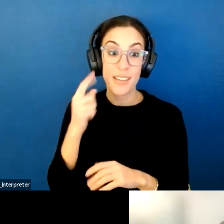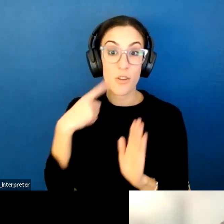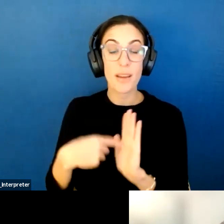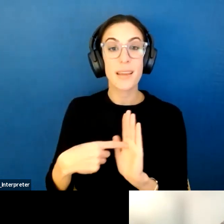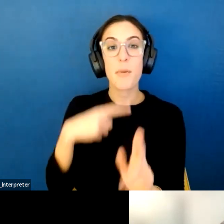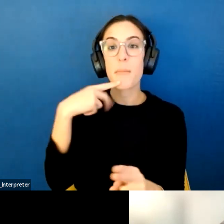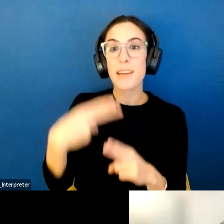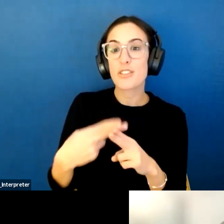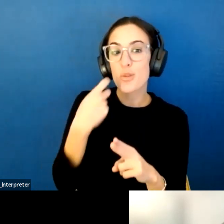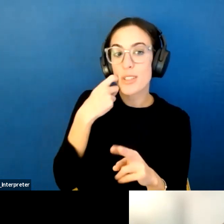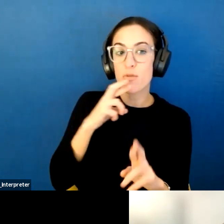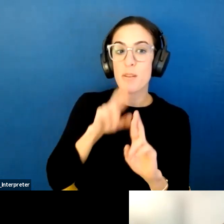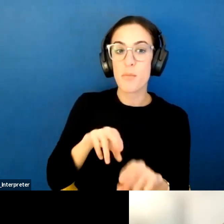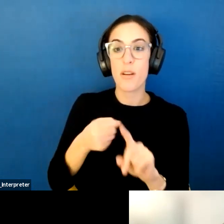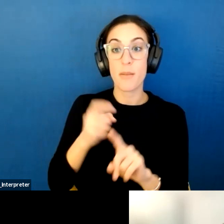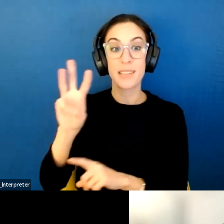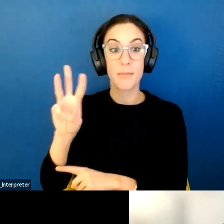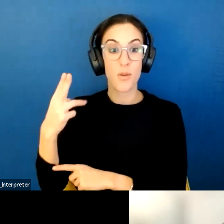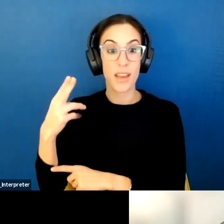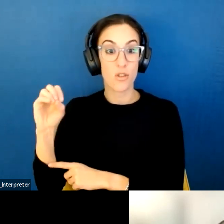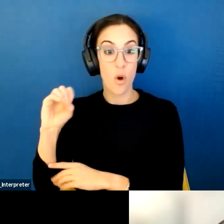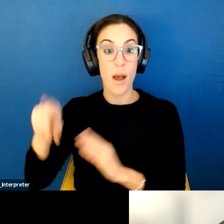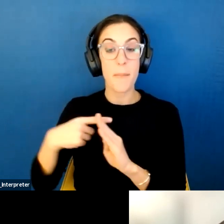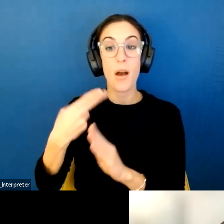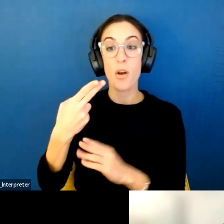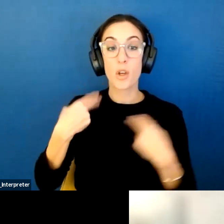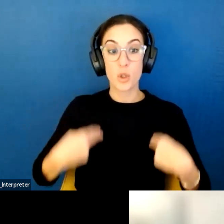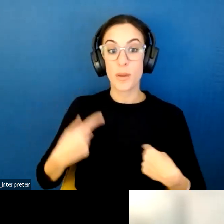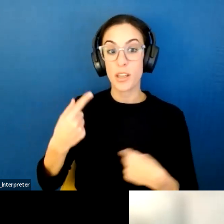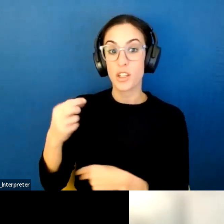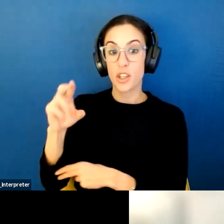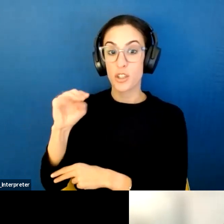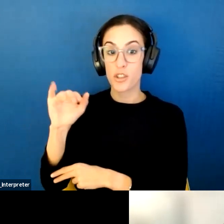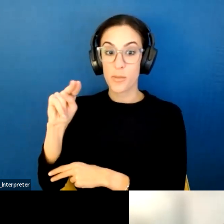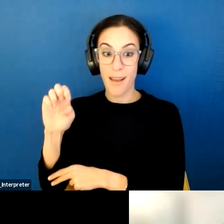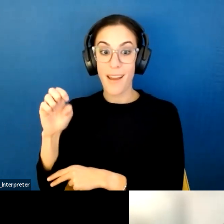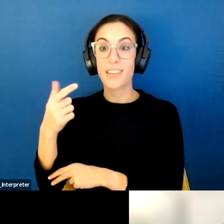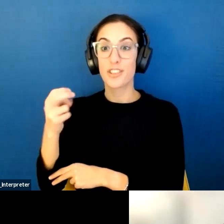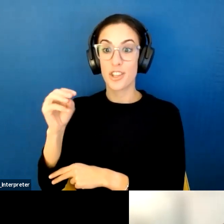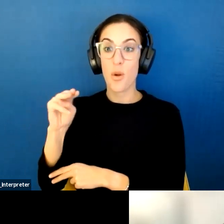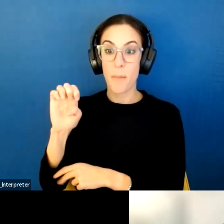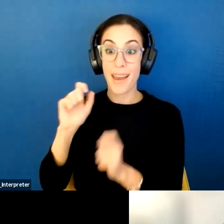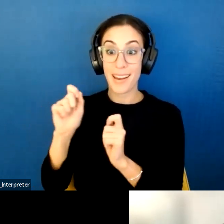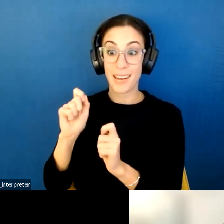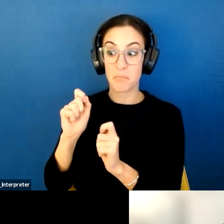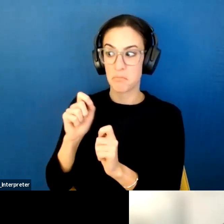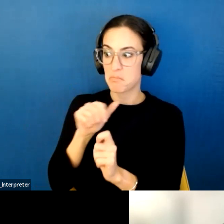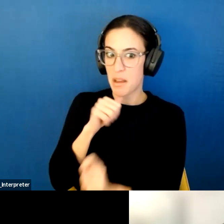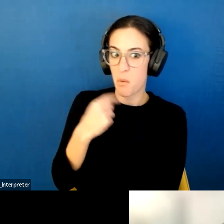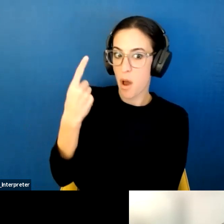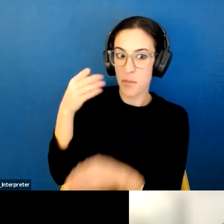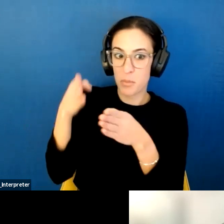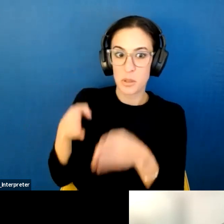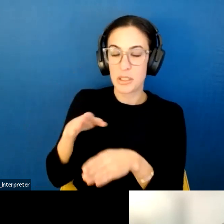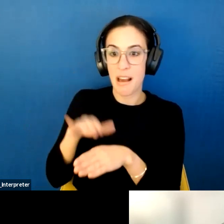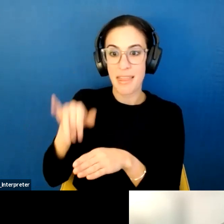recent report from the WHO on human germline gene editing. There wasn't a single person on that panel that identifies as having a